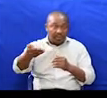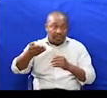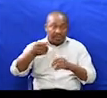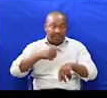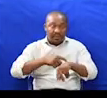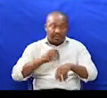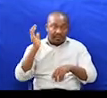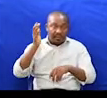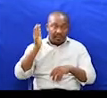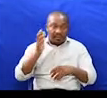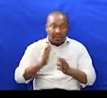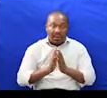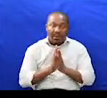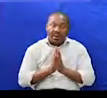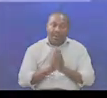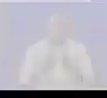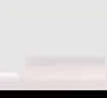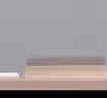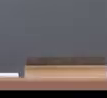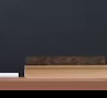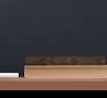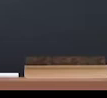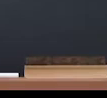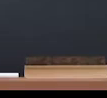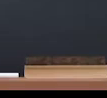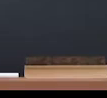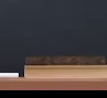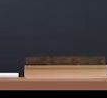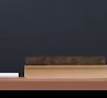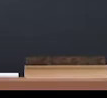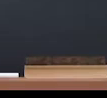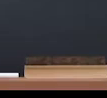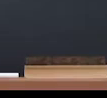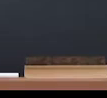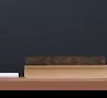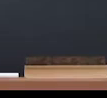Thank you.